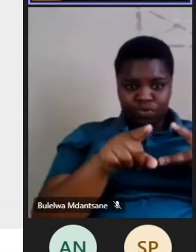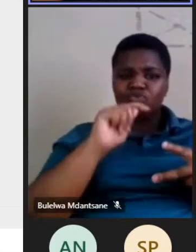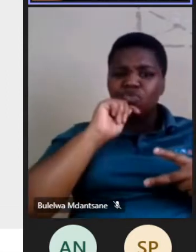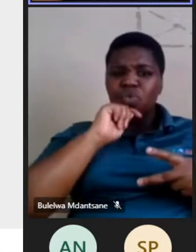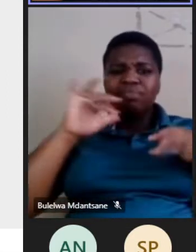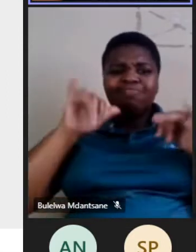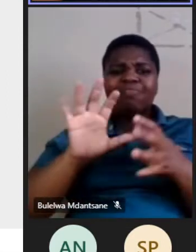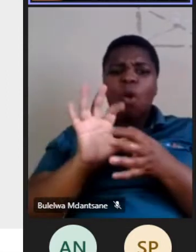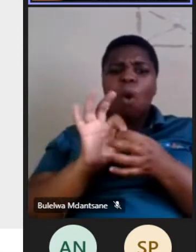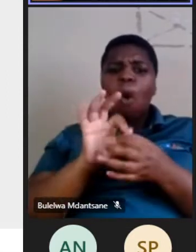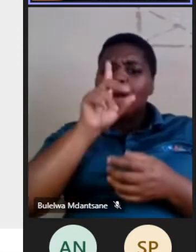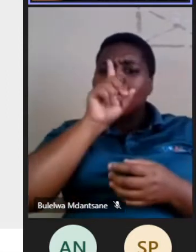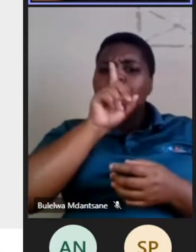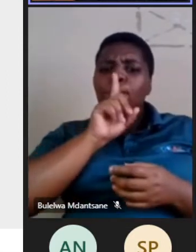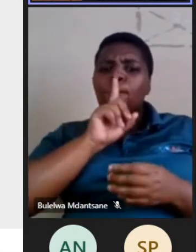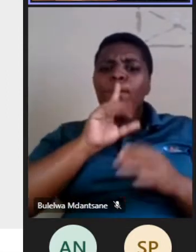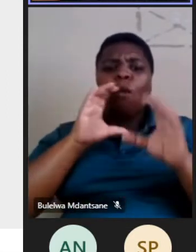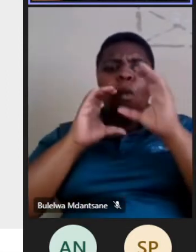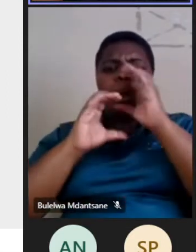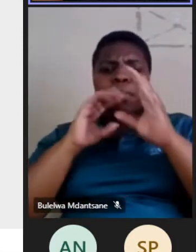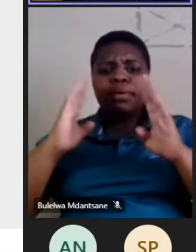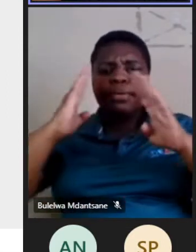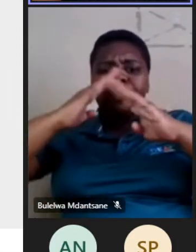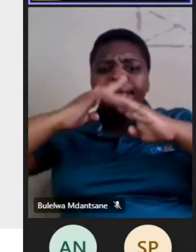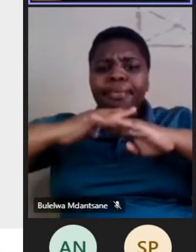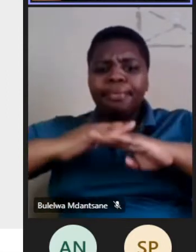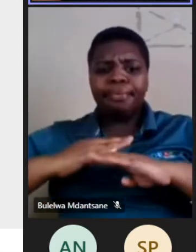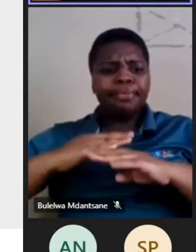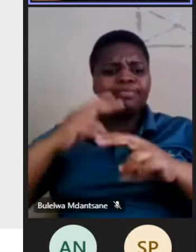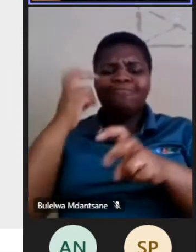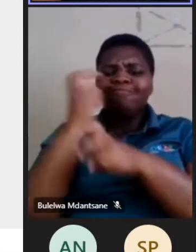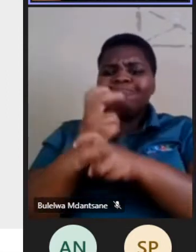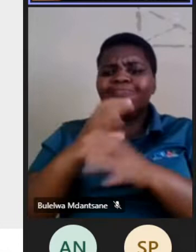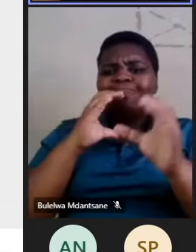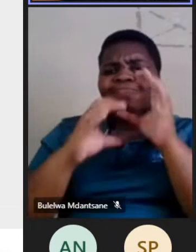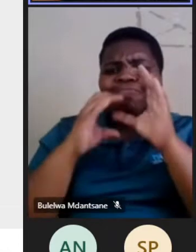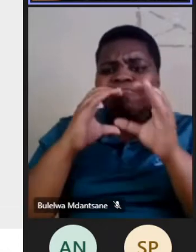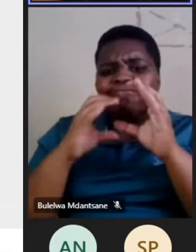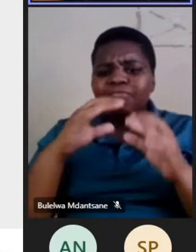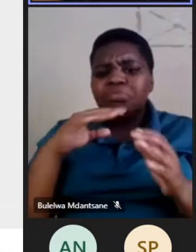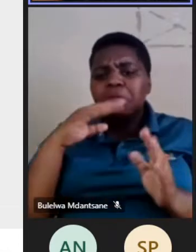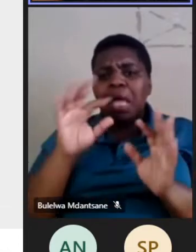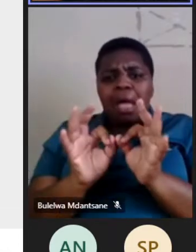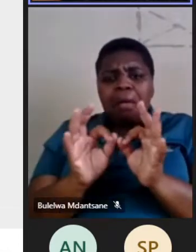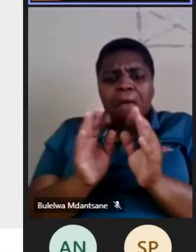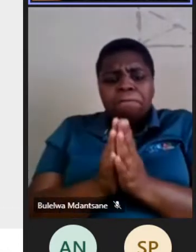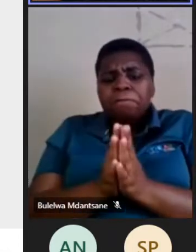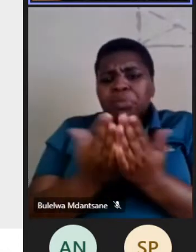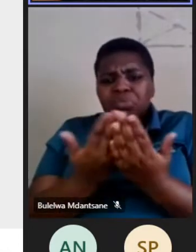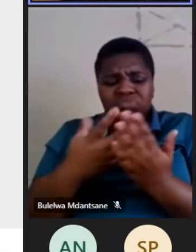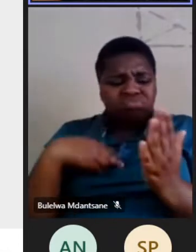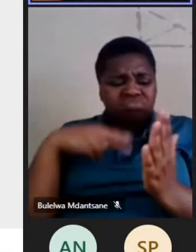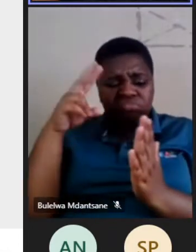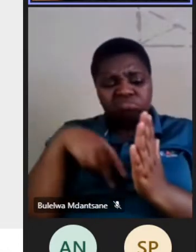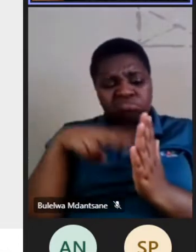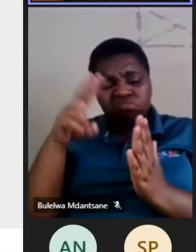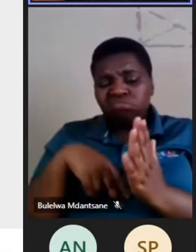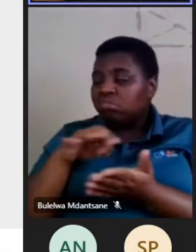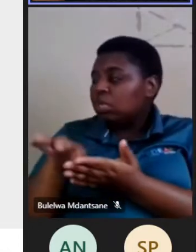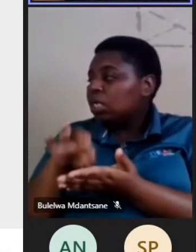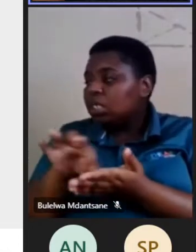do, no communication with family." They obviously can't speak sign language. "I read magazine, watched TV, cleaned the house